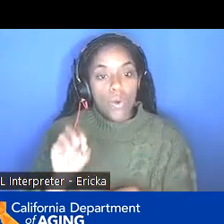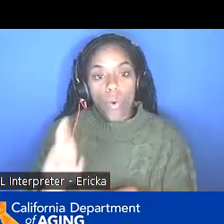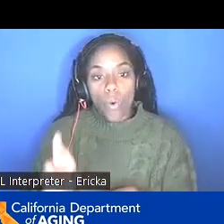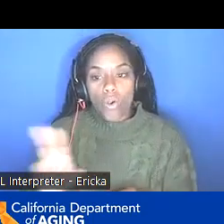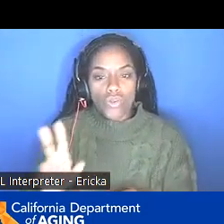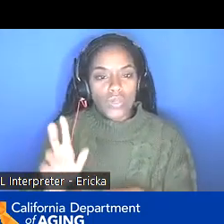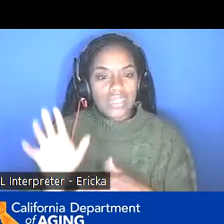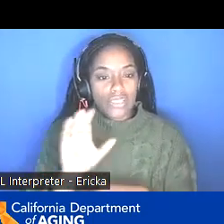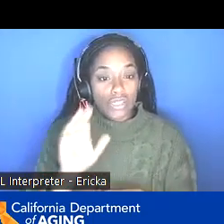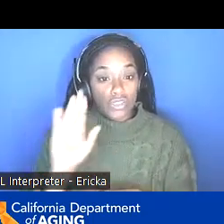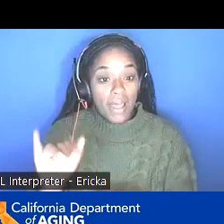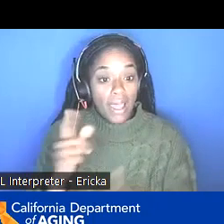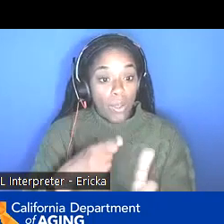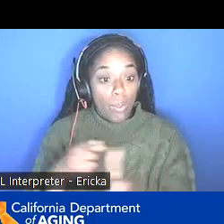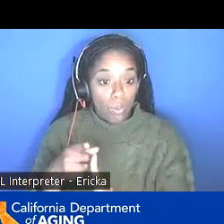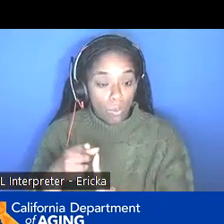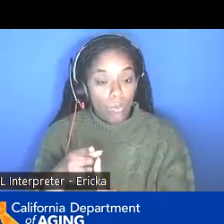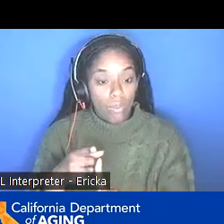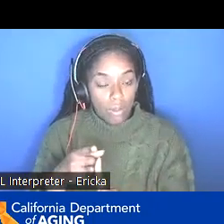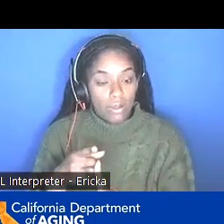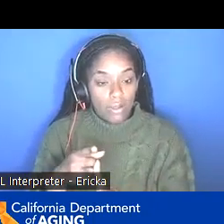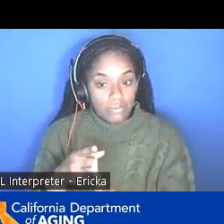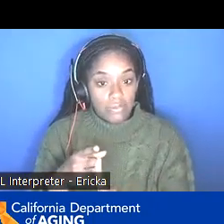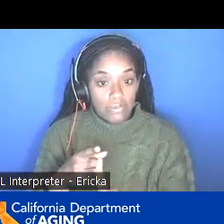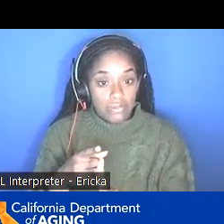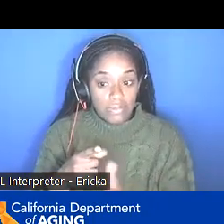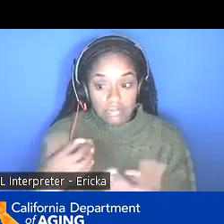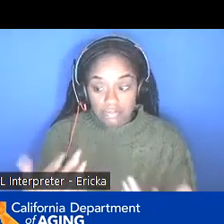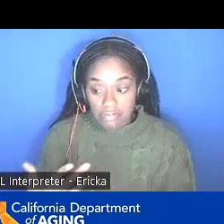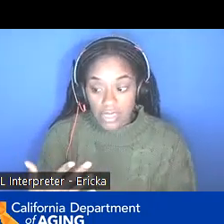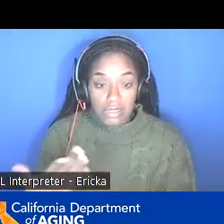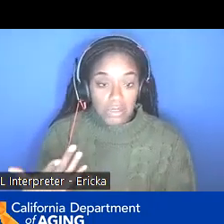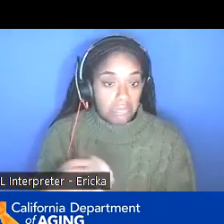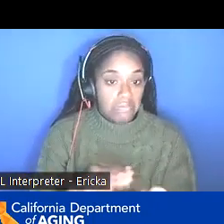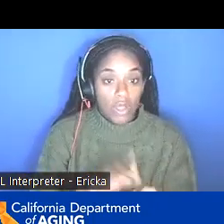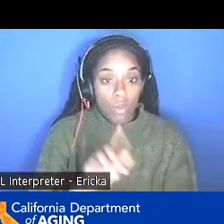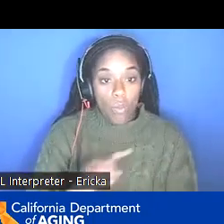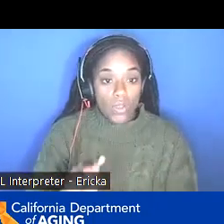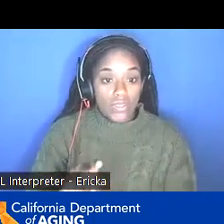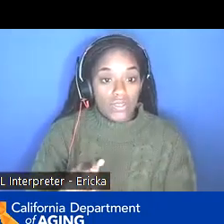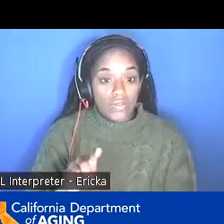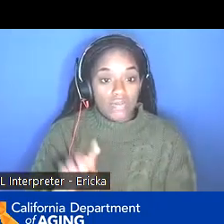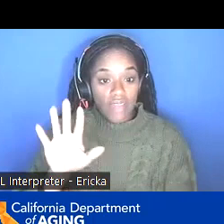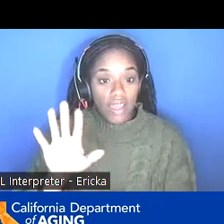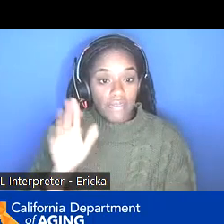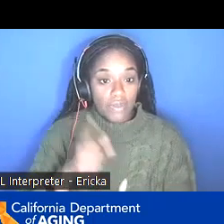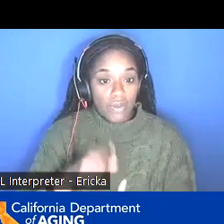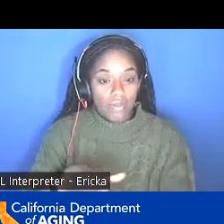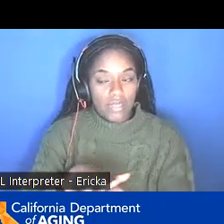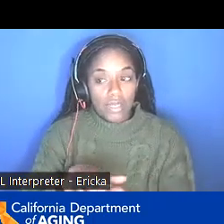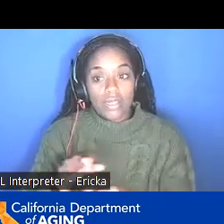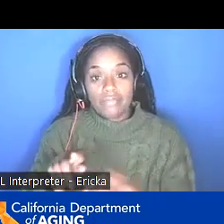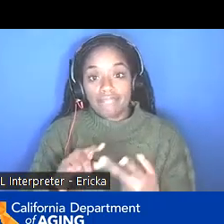by the goal areas. So you could enter in 1 to 5 of the goal areas. You could also search by